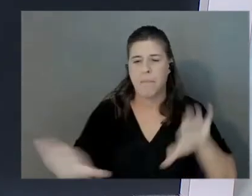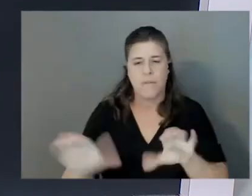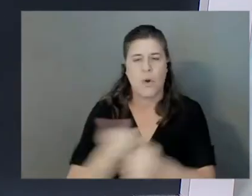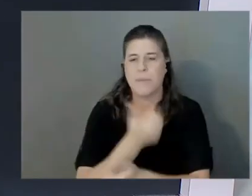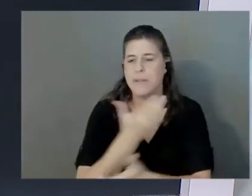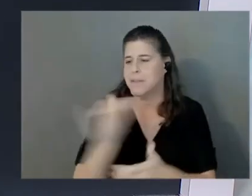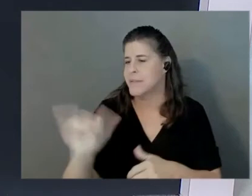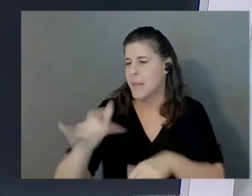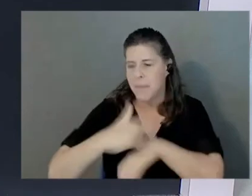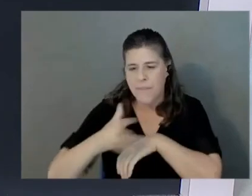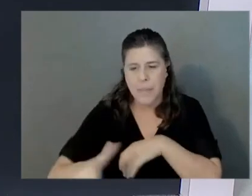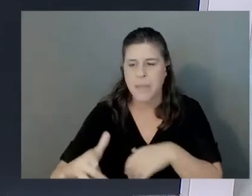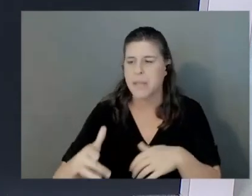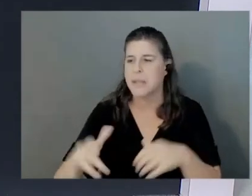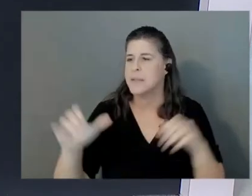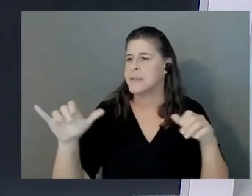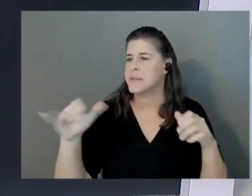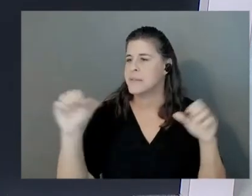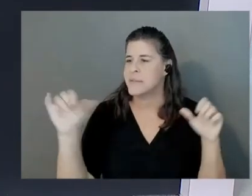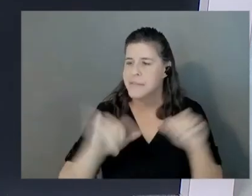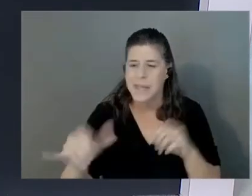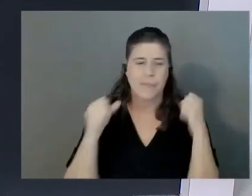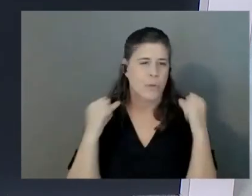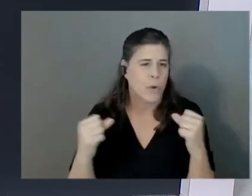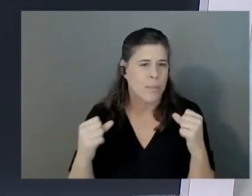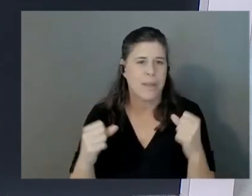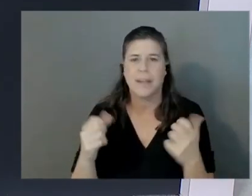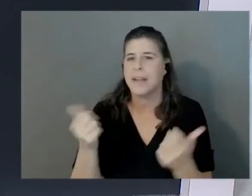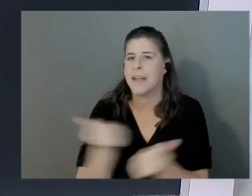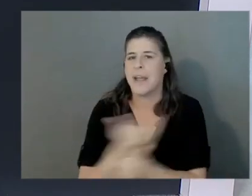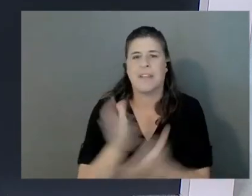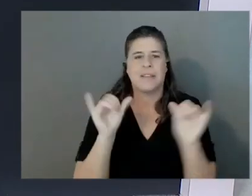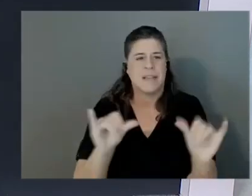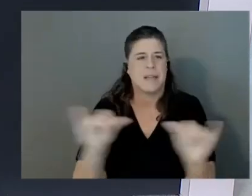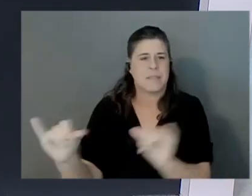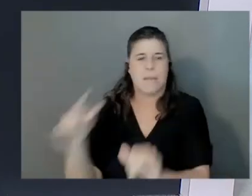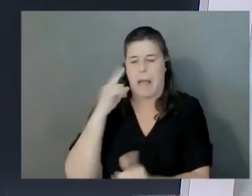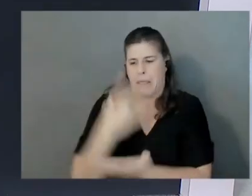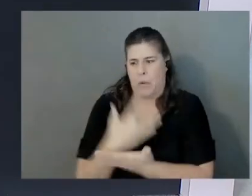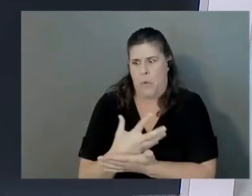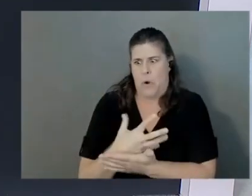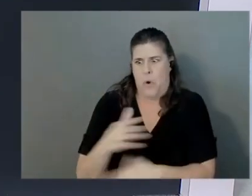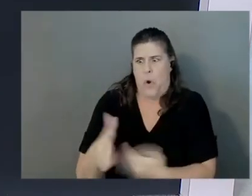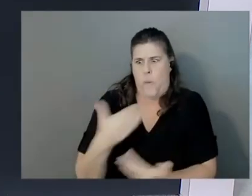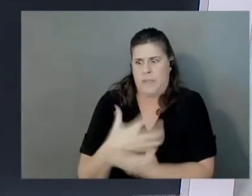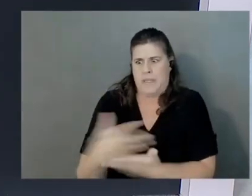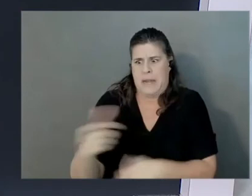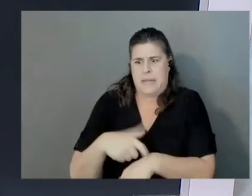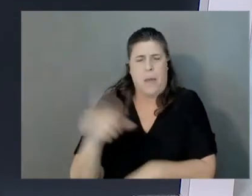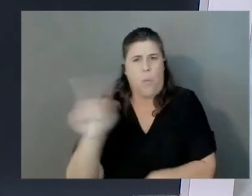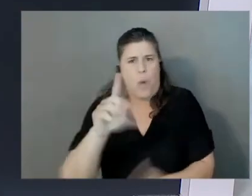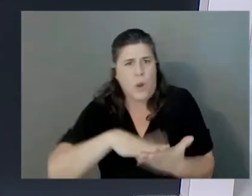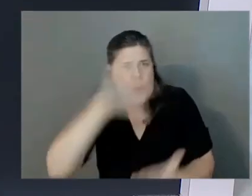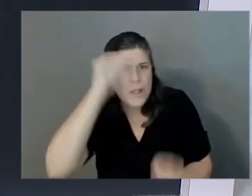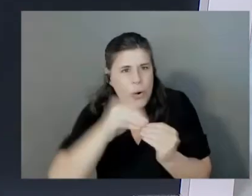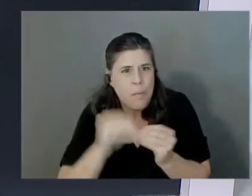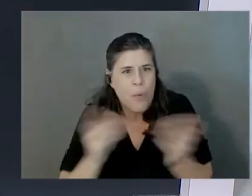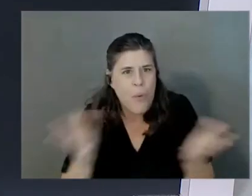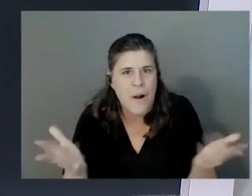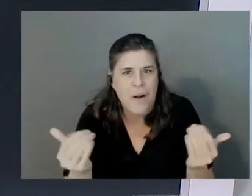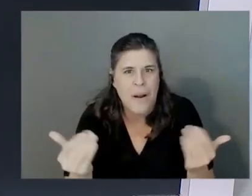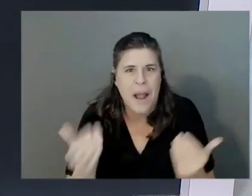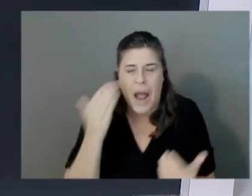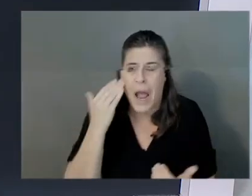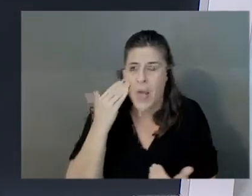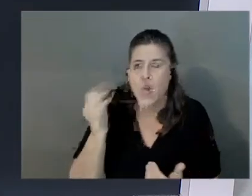same durability, so same. I think we're almost out of time. Yeah, where can we learn more? I know. So this is